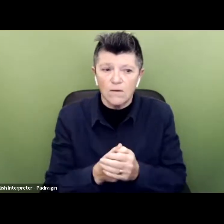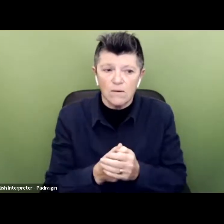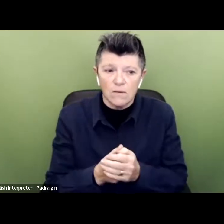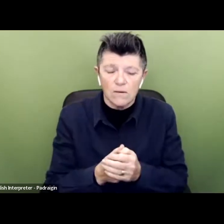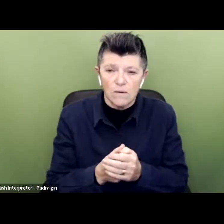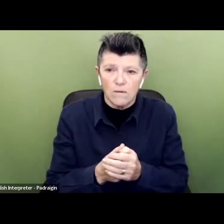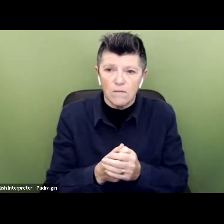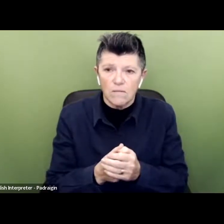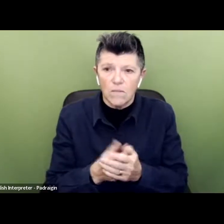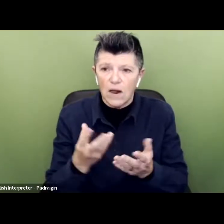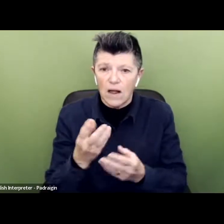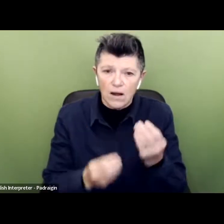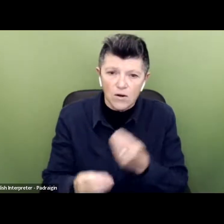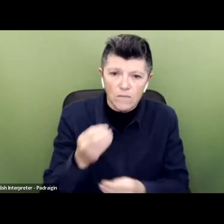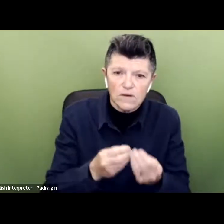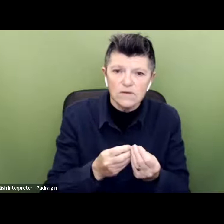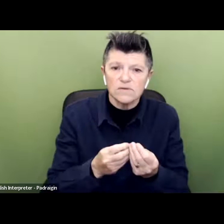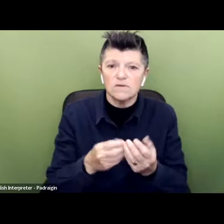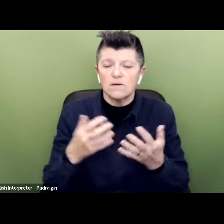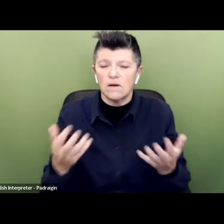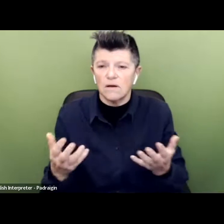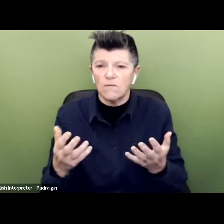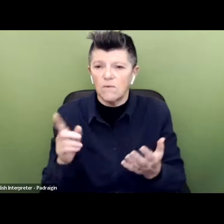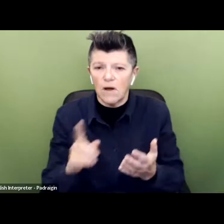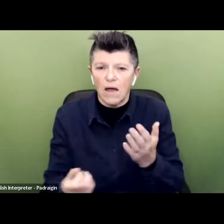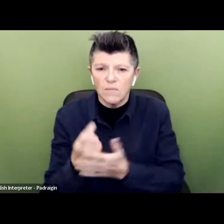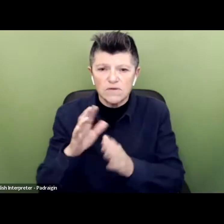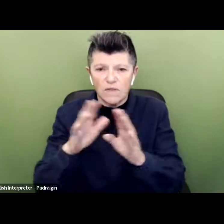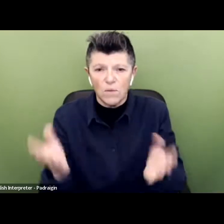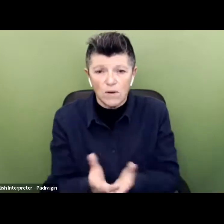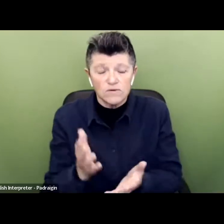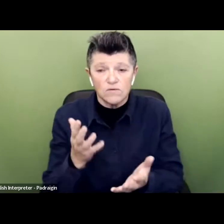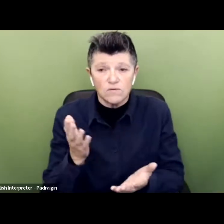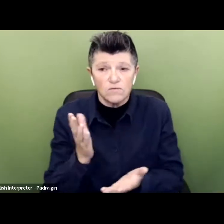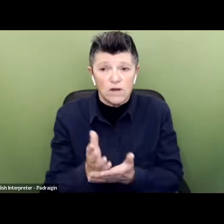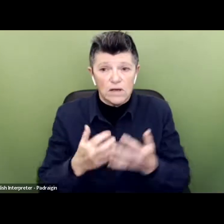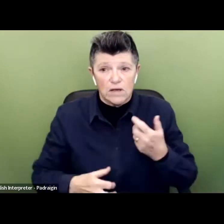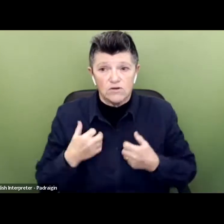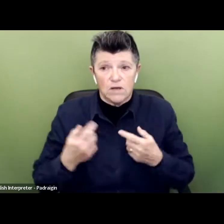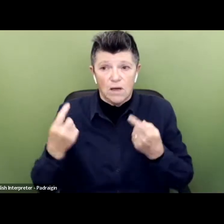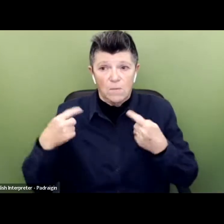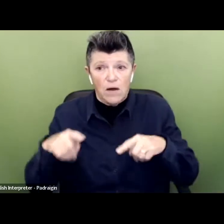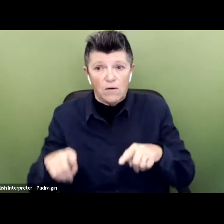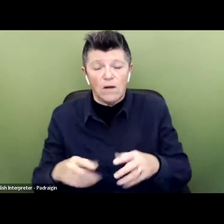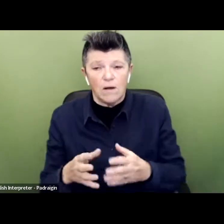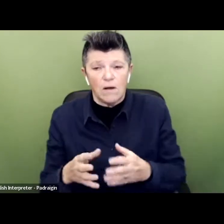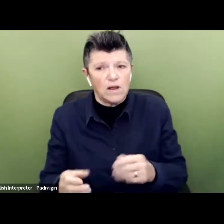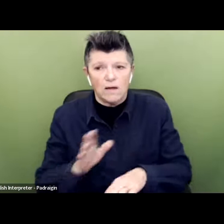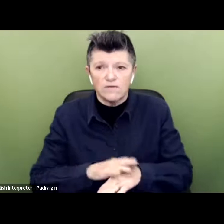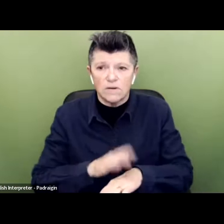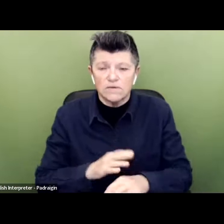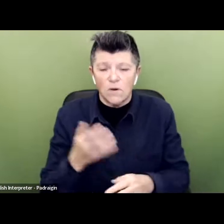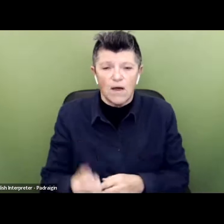looking at world economic inequality patterns. So really interesting parallels. I'm running out of time. So I just got two